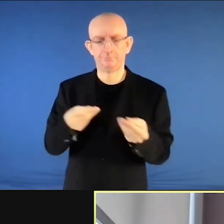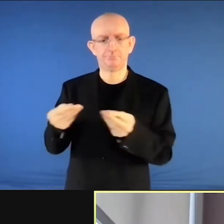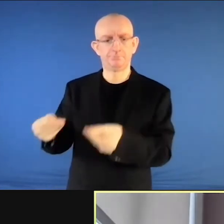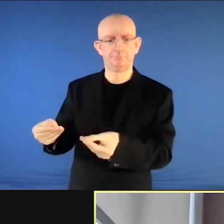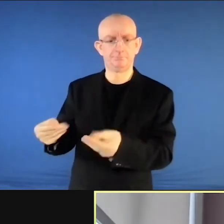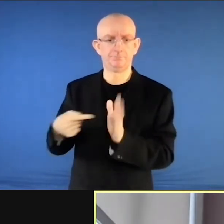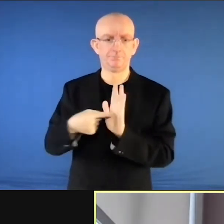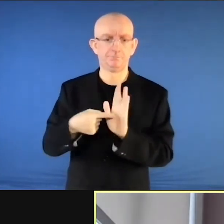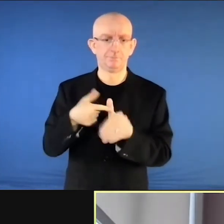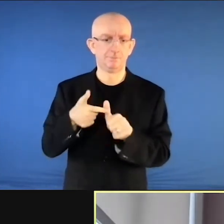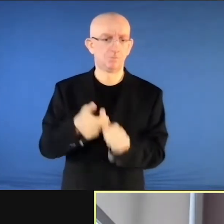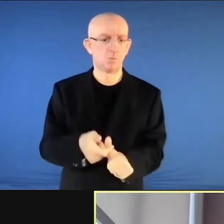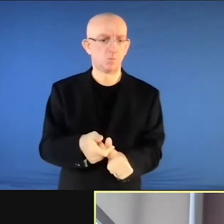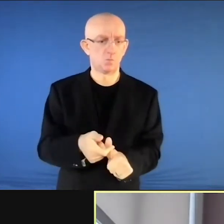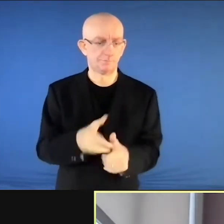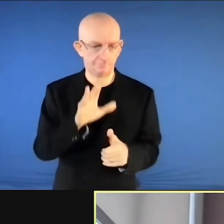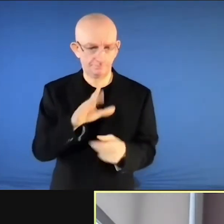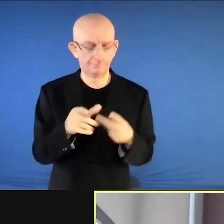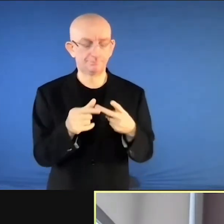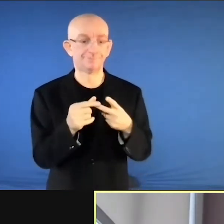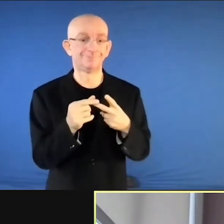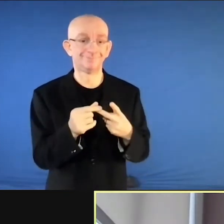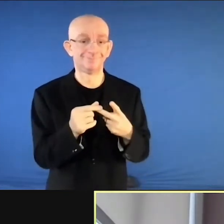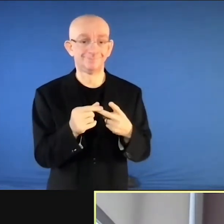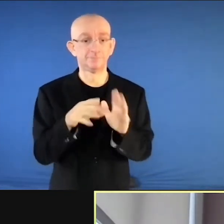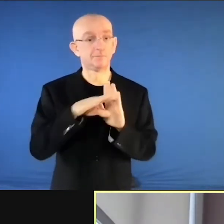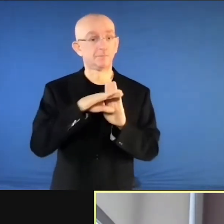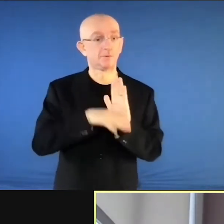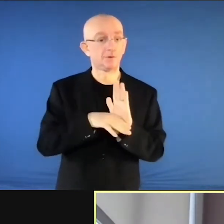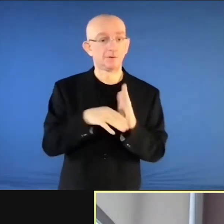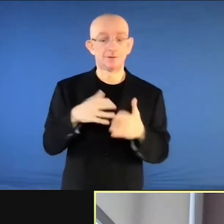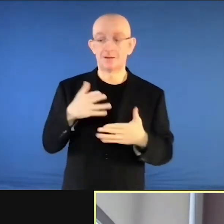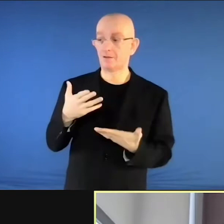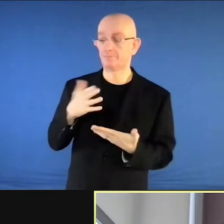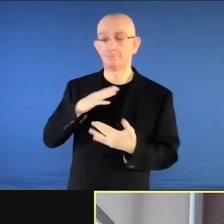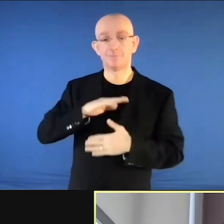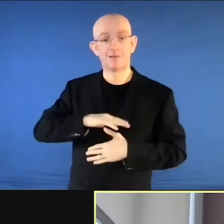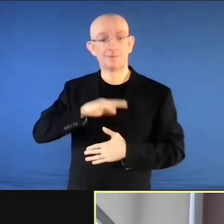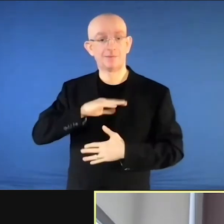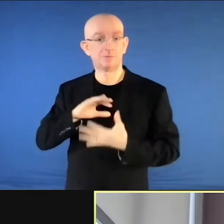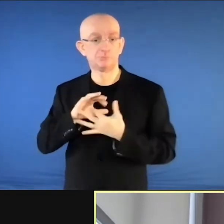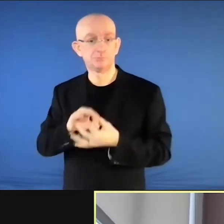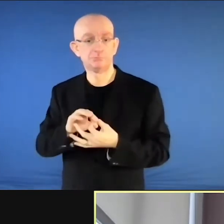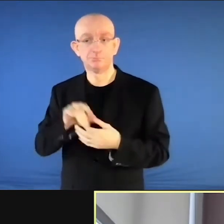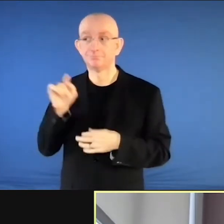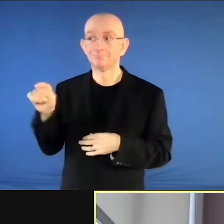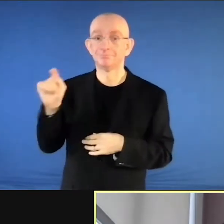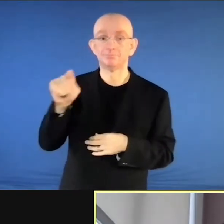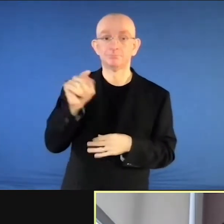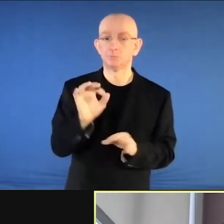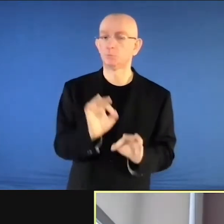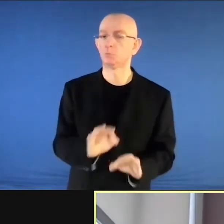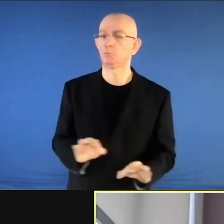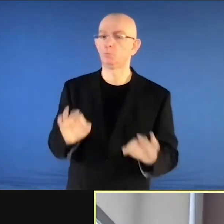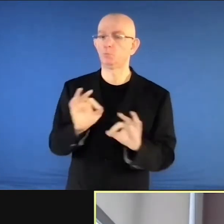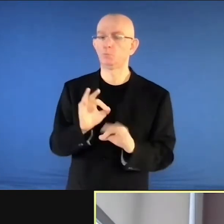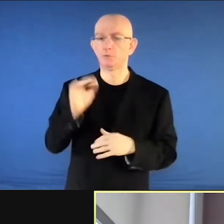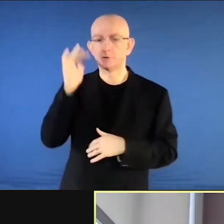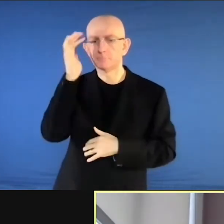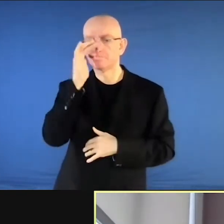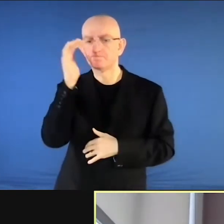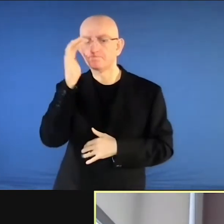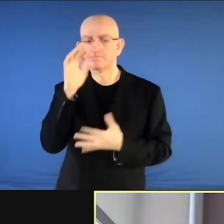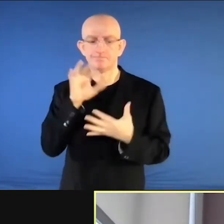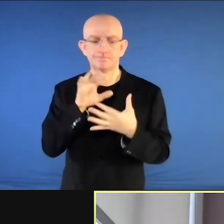into consideration particular ethical challenges raised by research with people in situations of forced